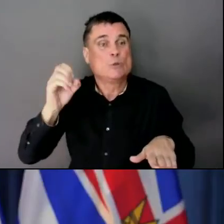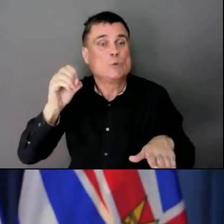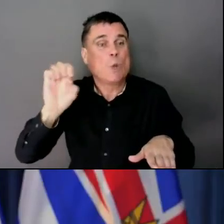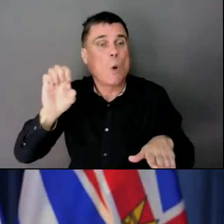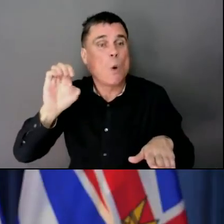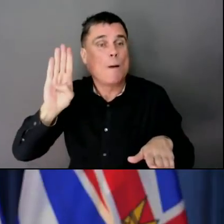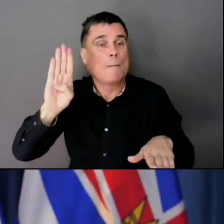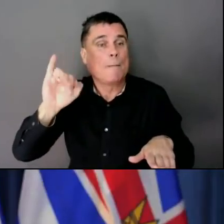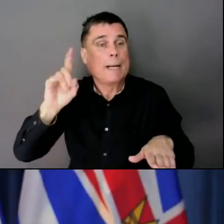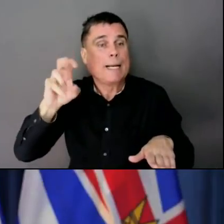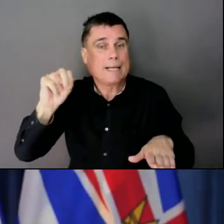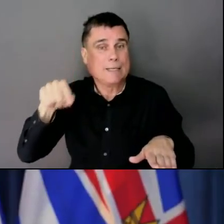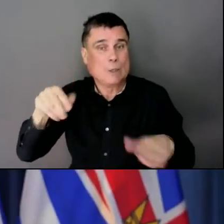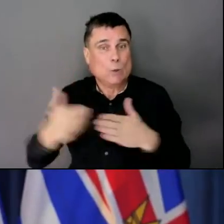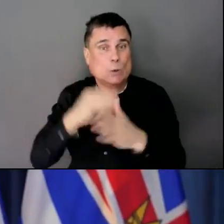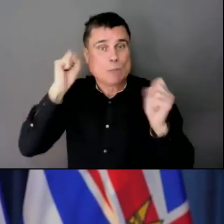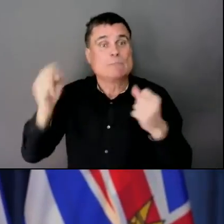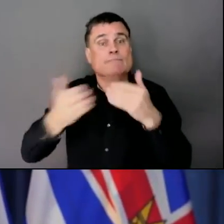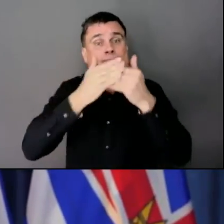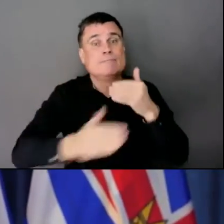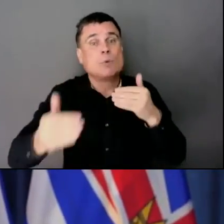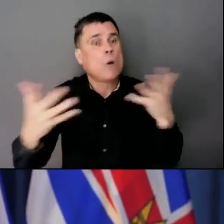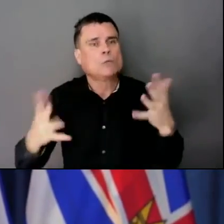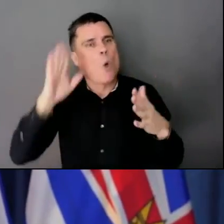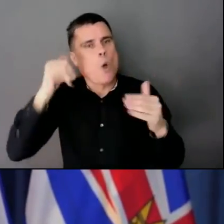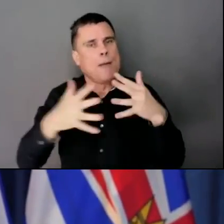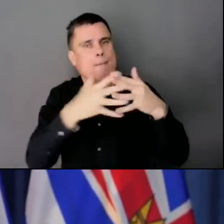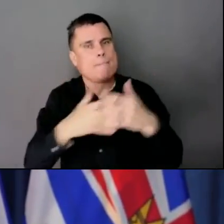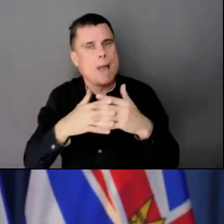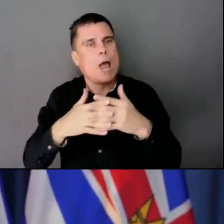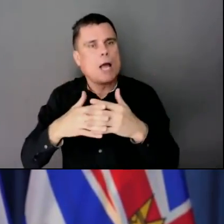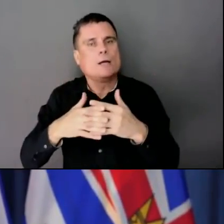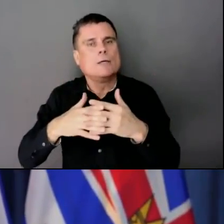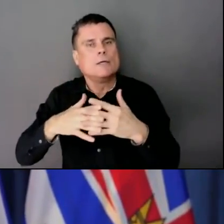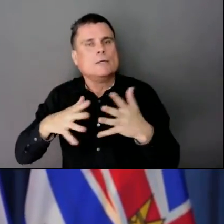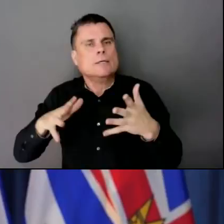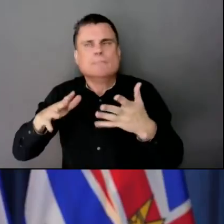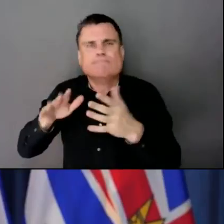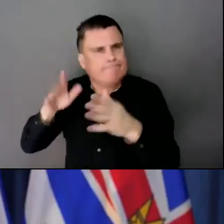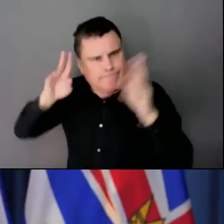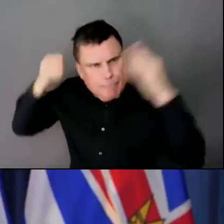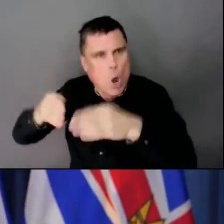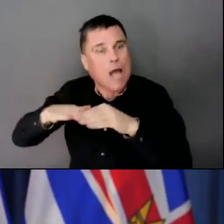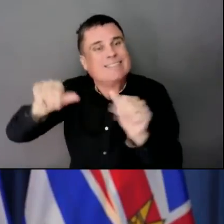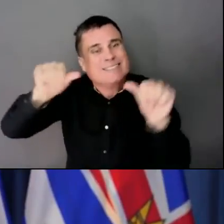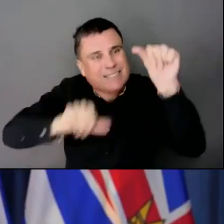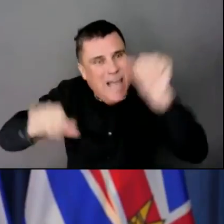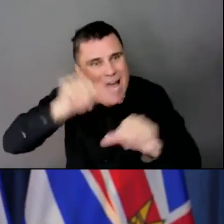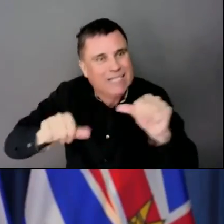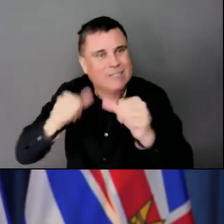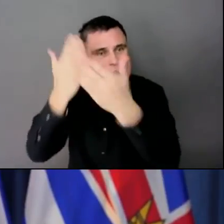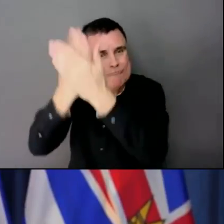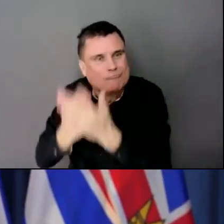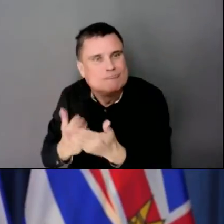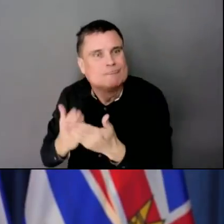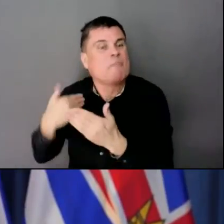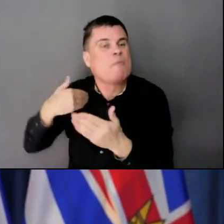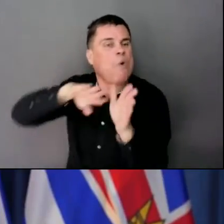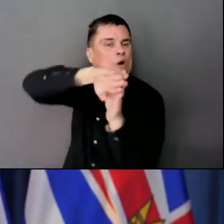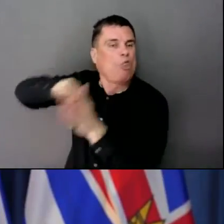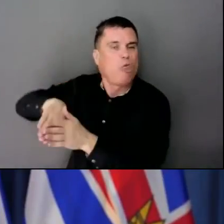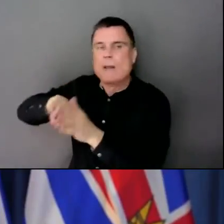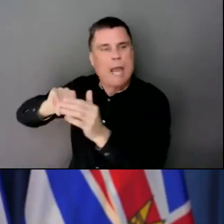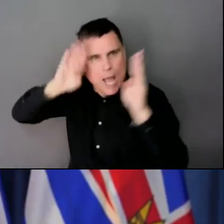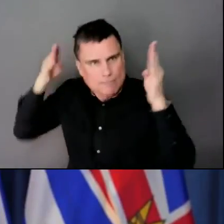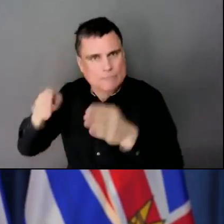row again in the United States. British Columbians have always been focusing on the science, making sure that experts are giving advice to